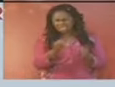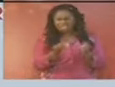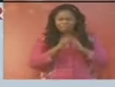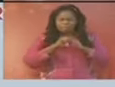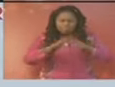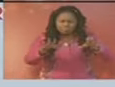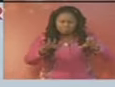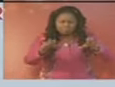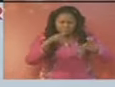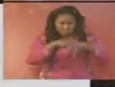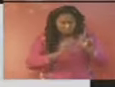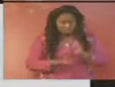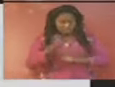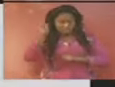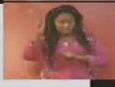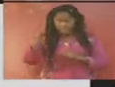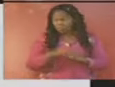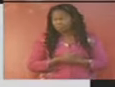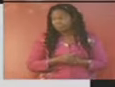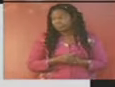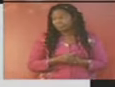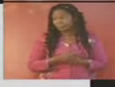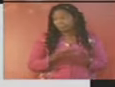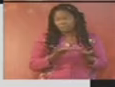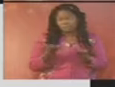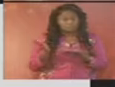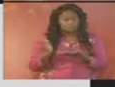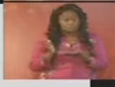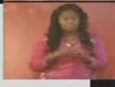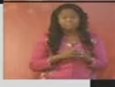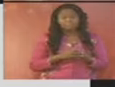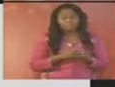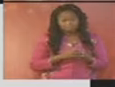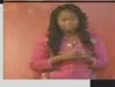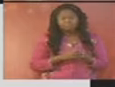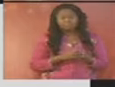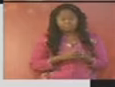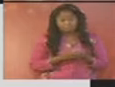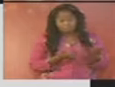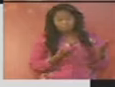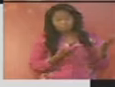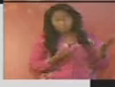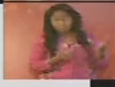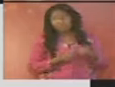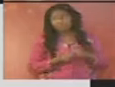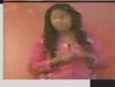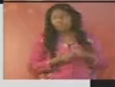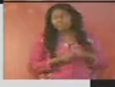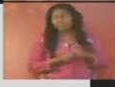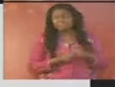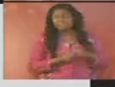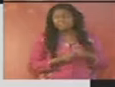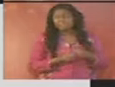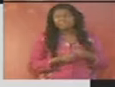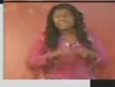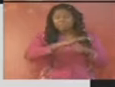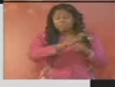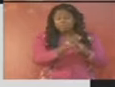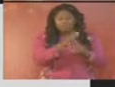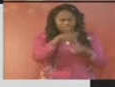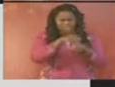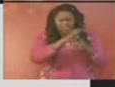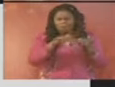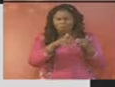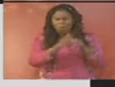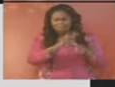speaking about. All those different, that is it. COVID exists in all of these circles. Just